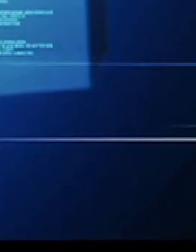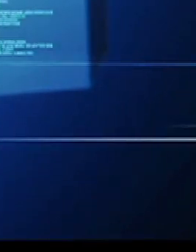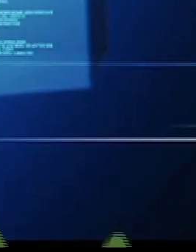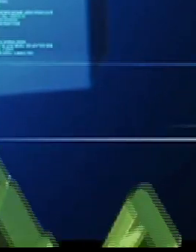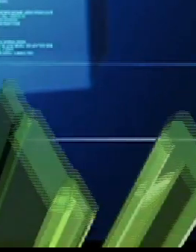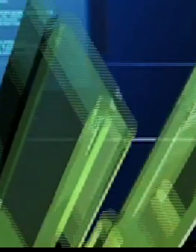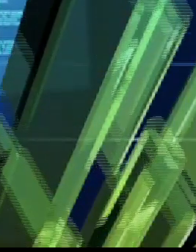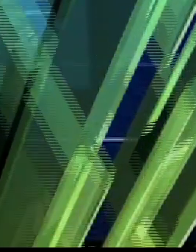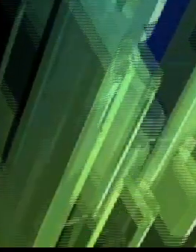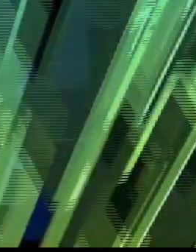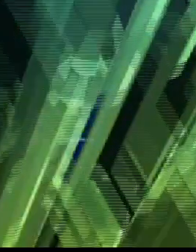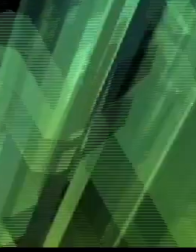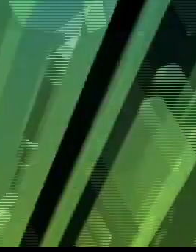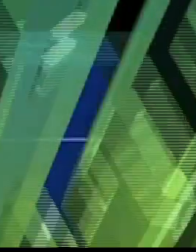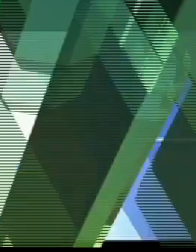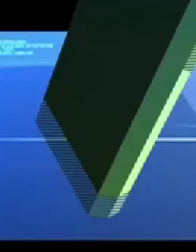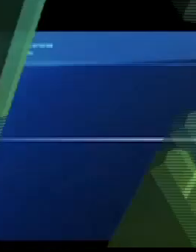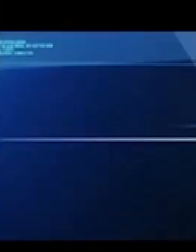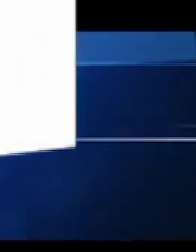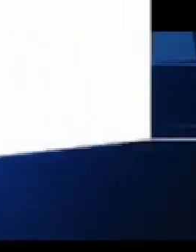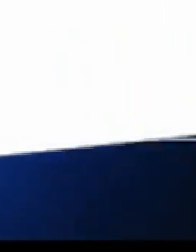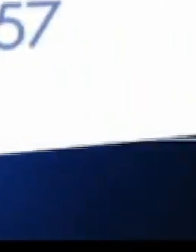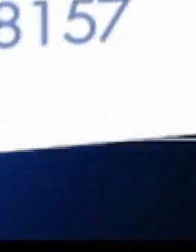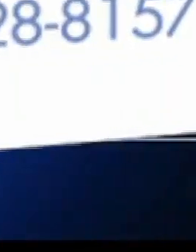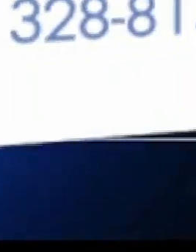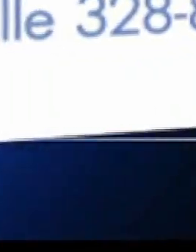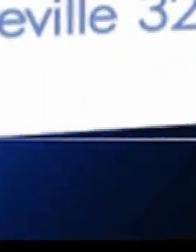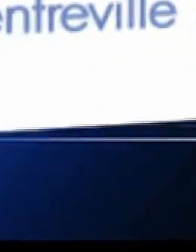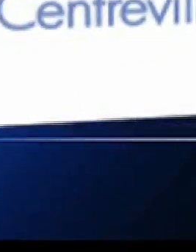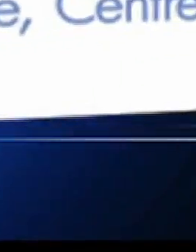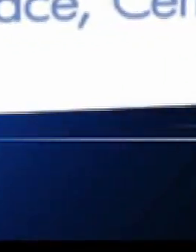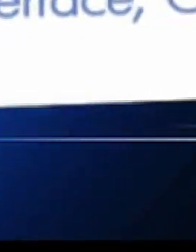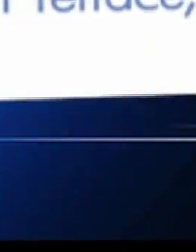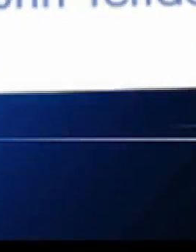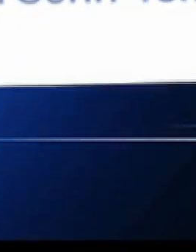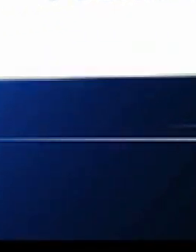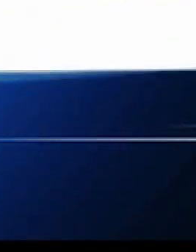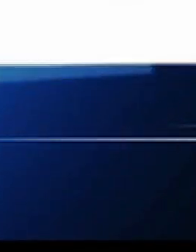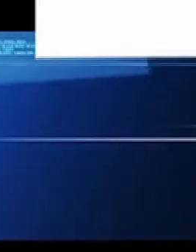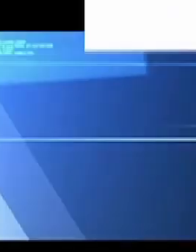This is ZNS Total Sports, brought to you by Fourth Terrace Diagnostic Center.